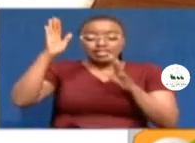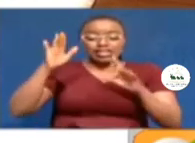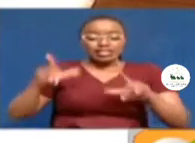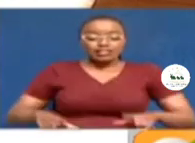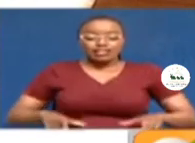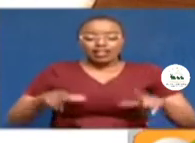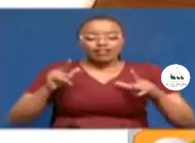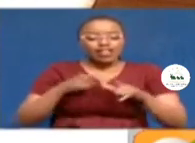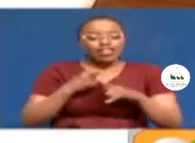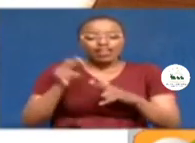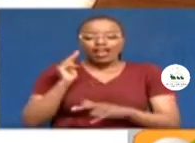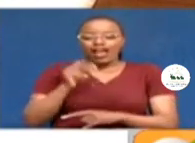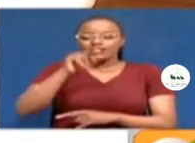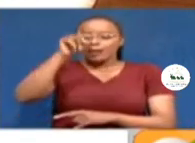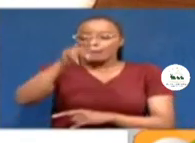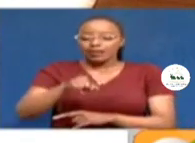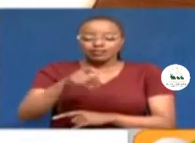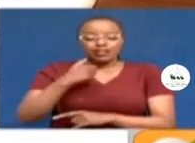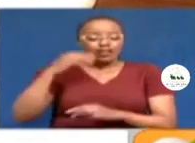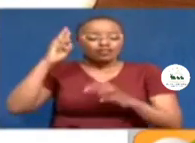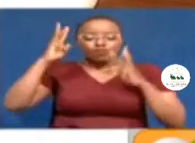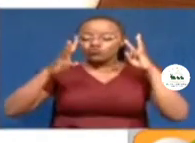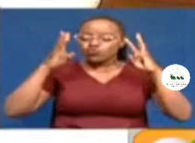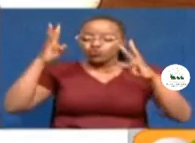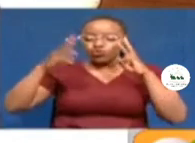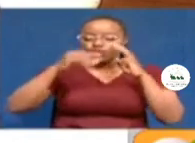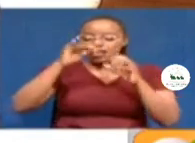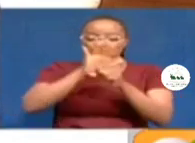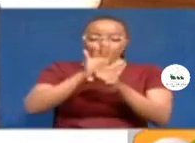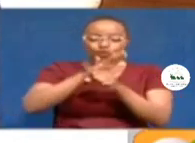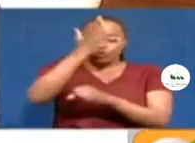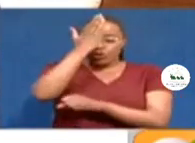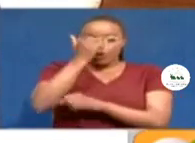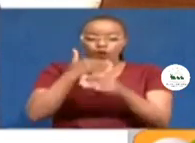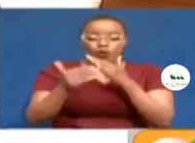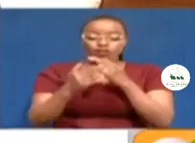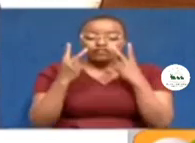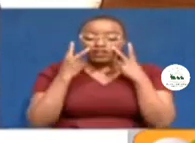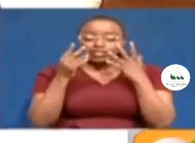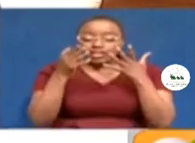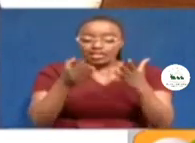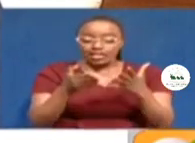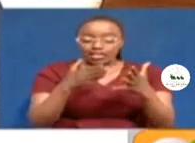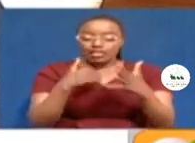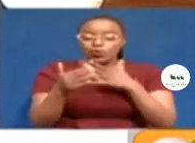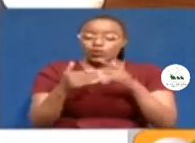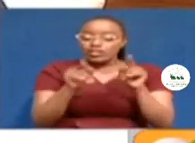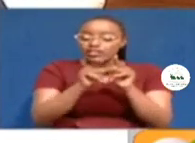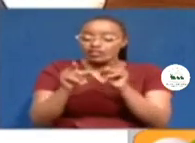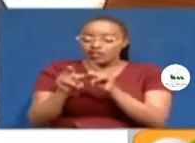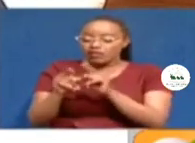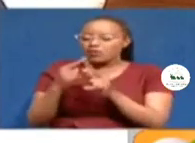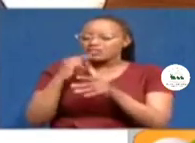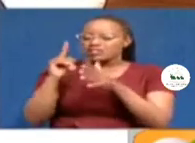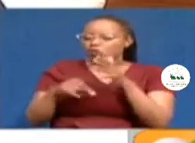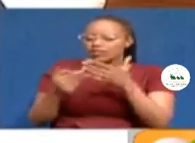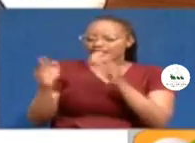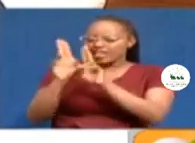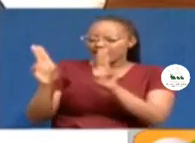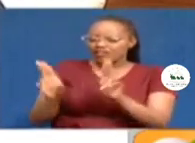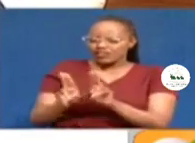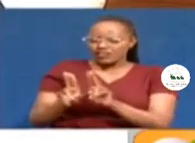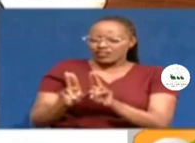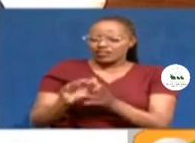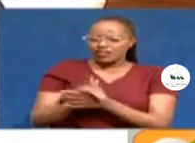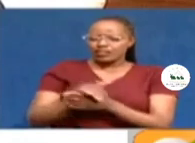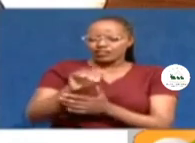Kenyans, we ought to be very worried. Because what we see here is what in diplomacy would be called